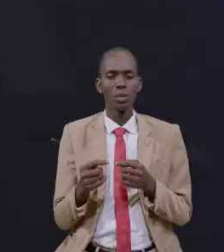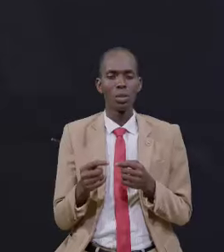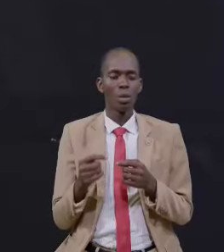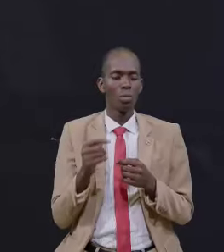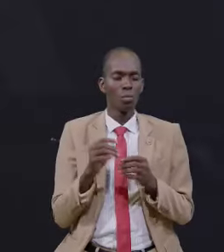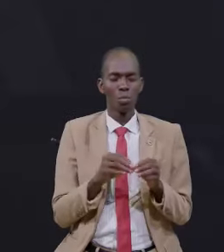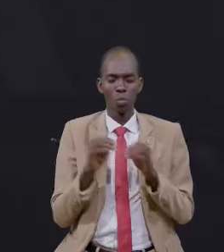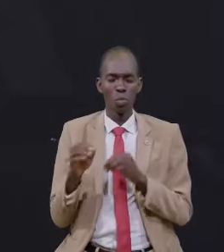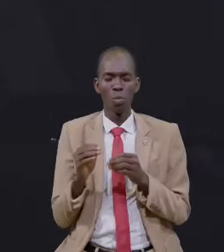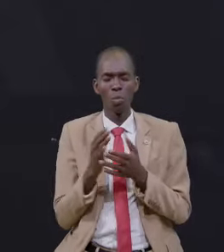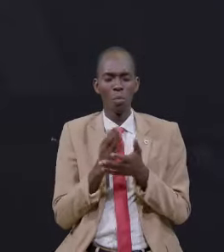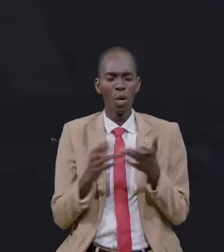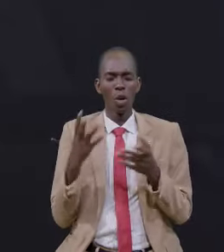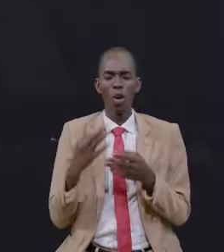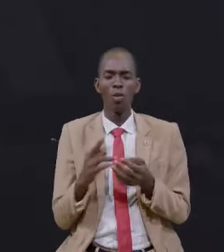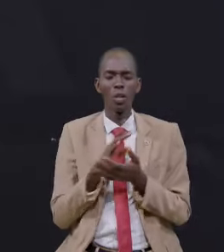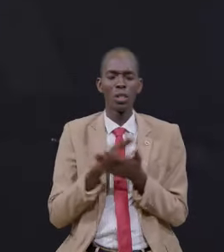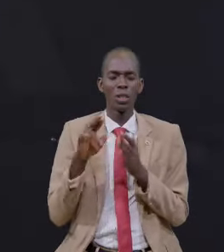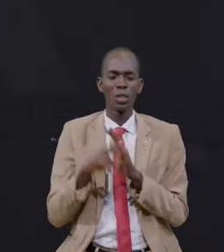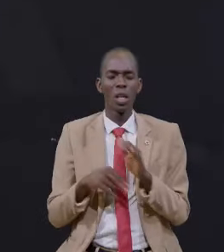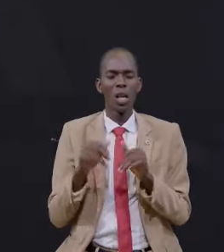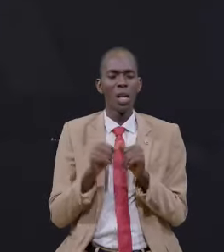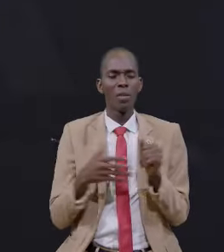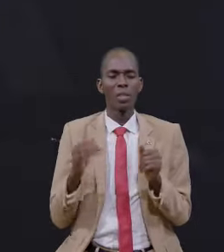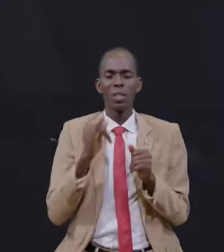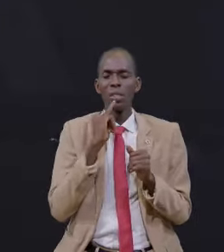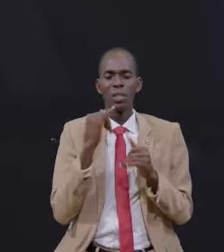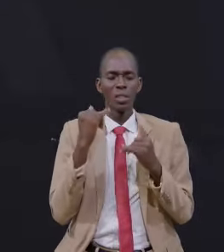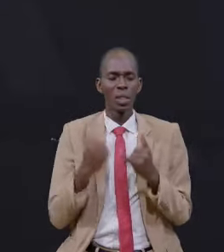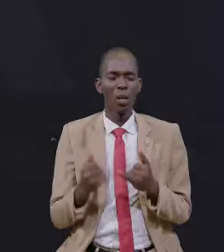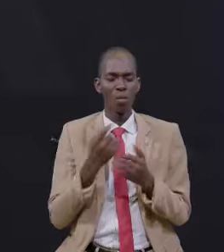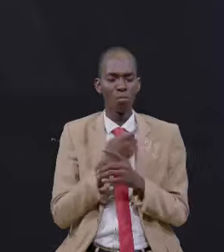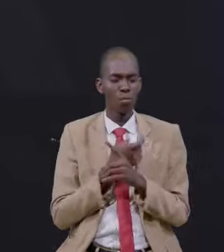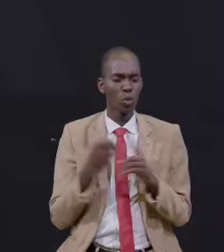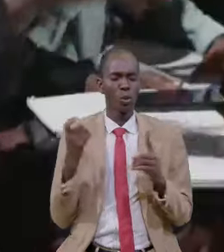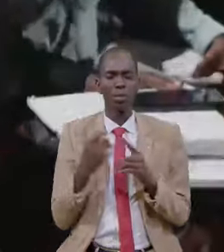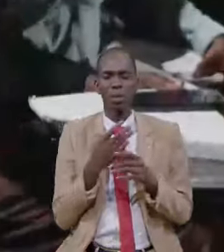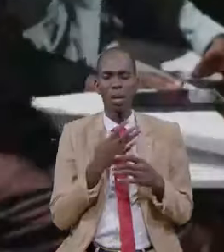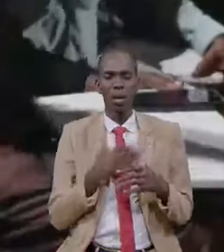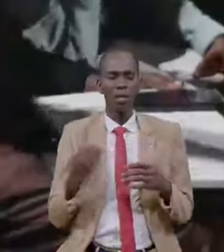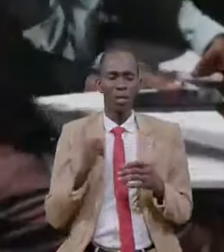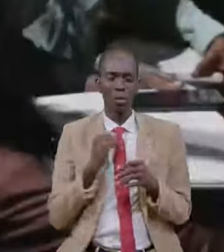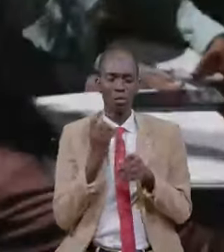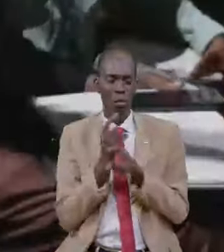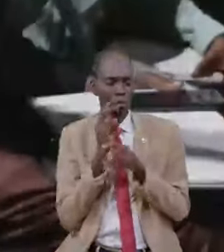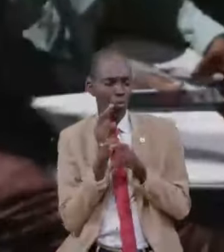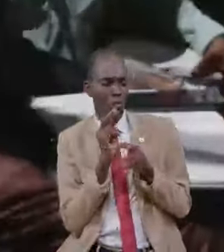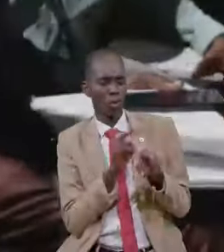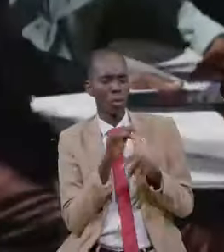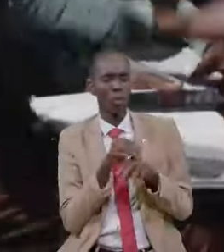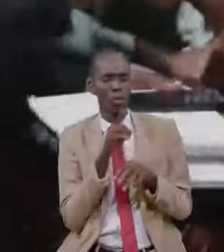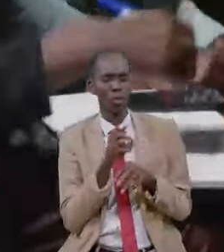punishment, everything is now broken. And I'm looking at you now, you're free. Look at